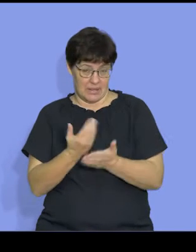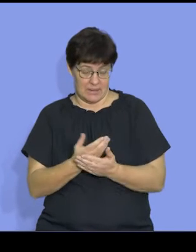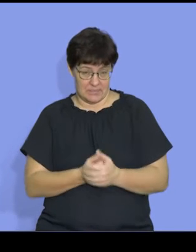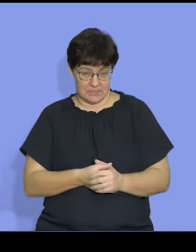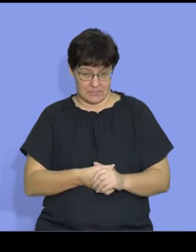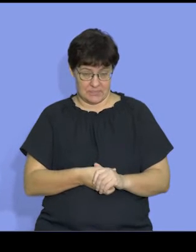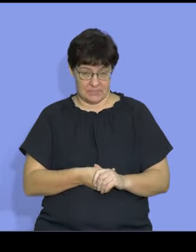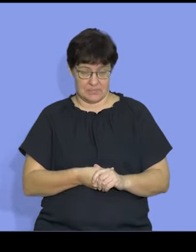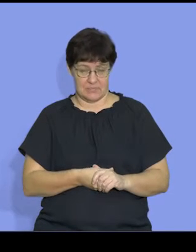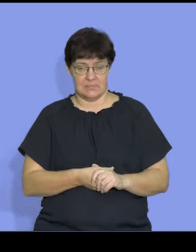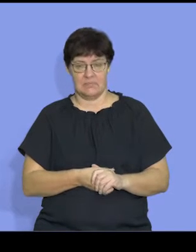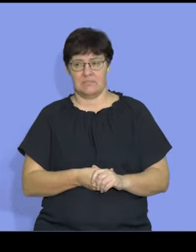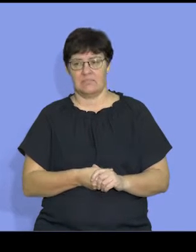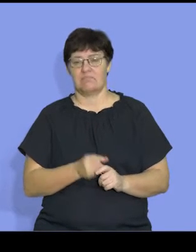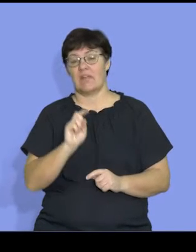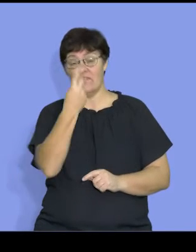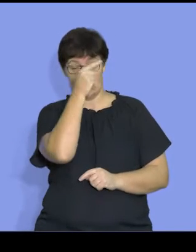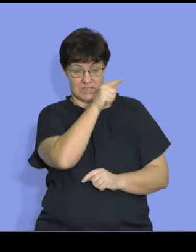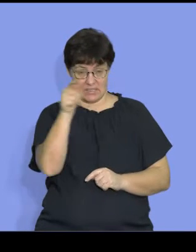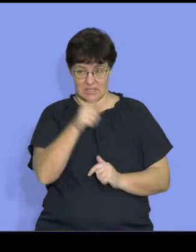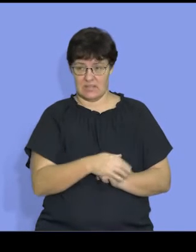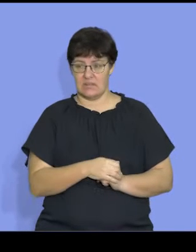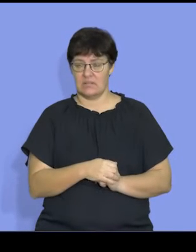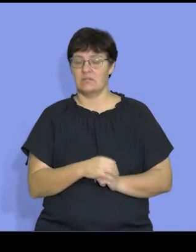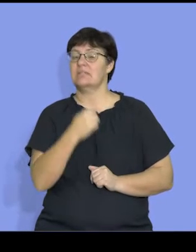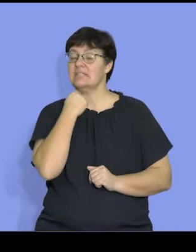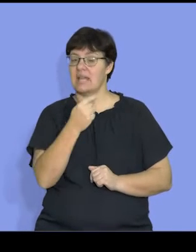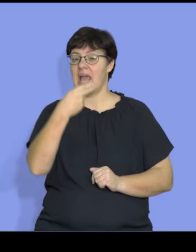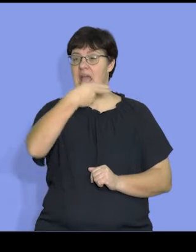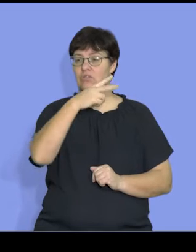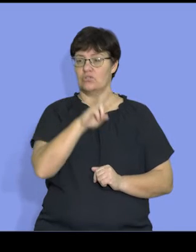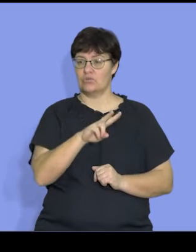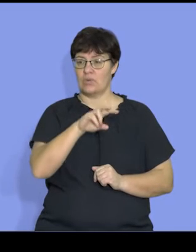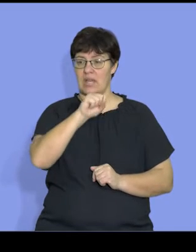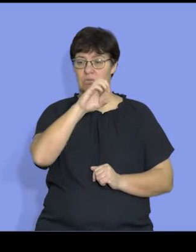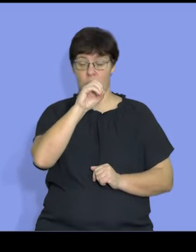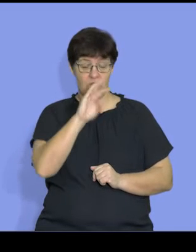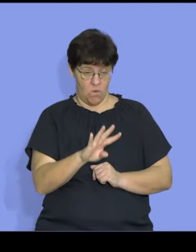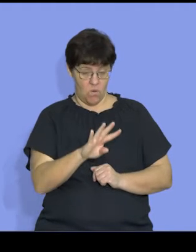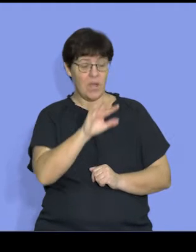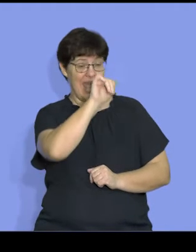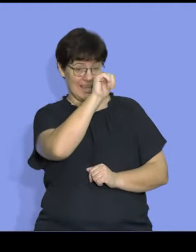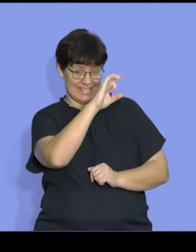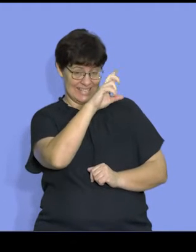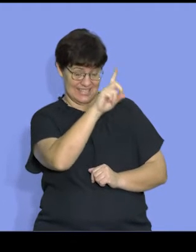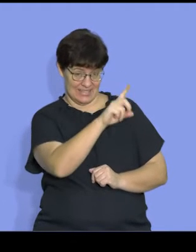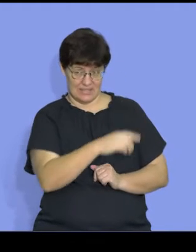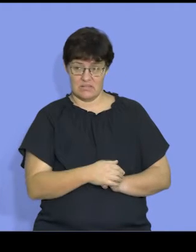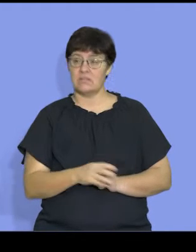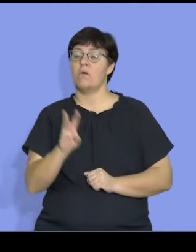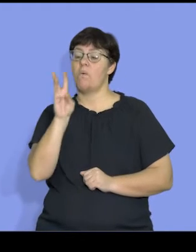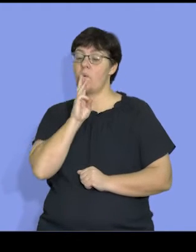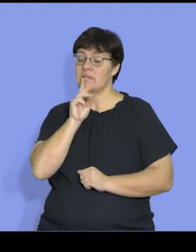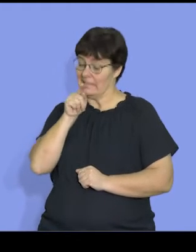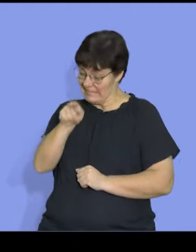at the first reaction, we say sulfuric acid is an acid, right? While water is